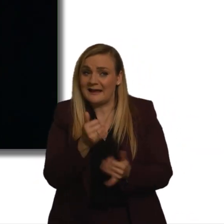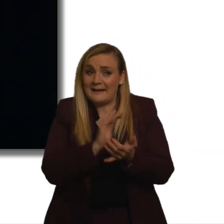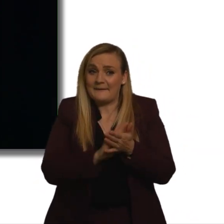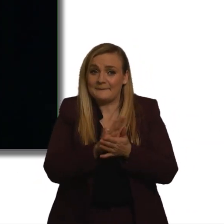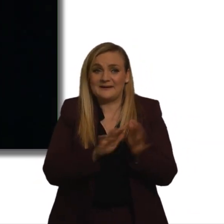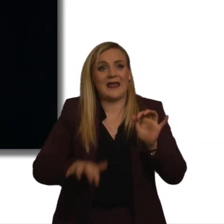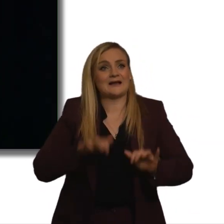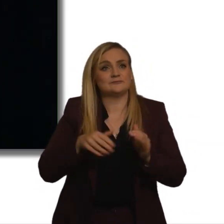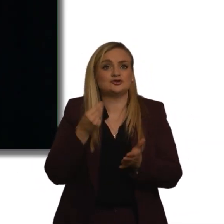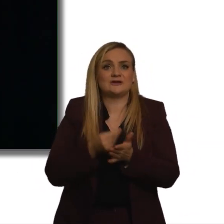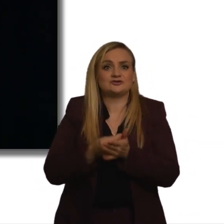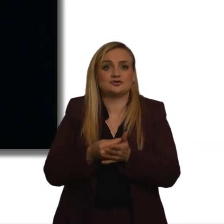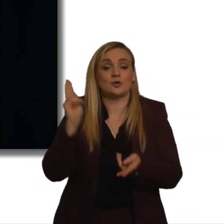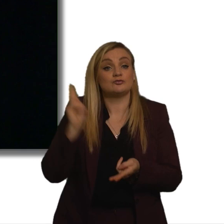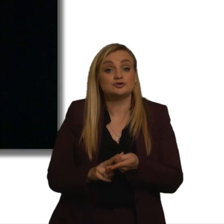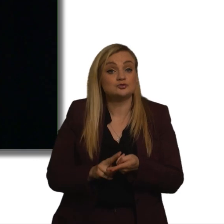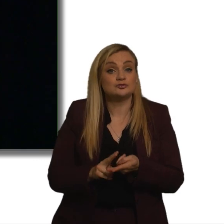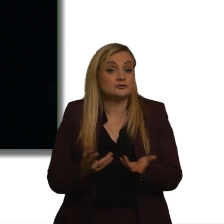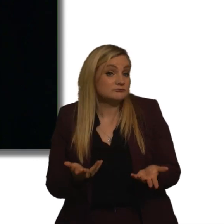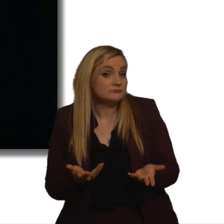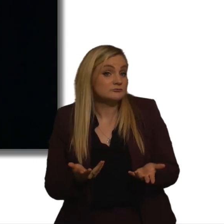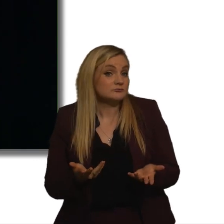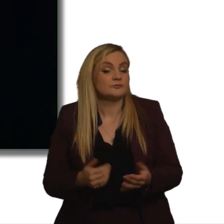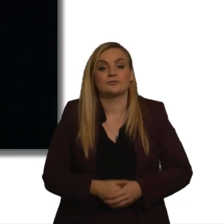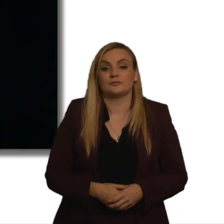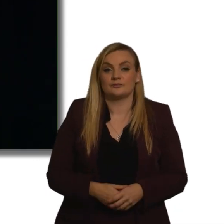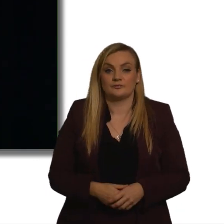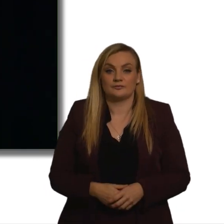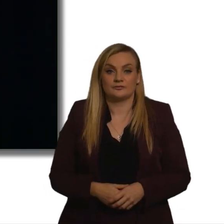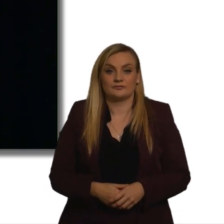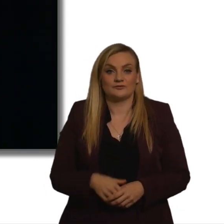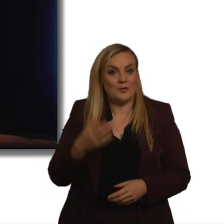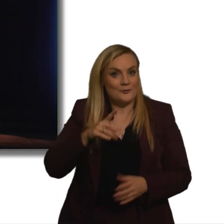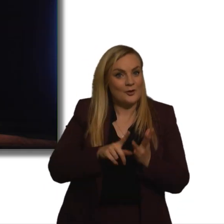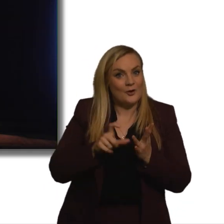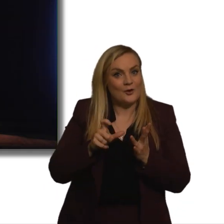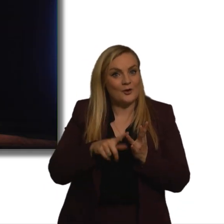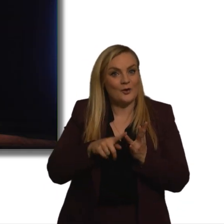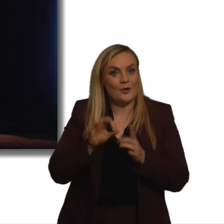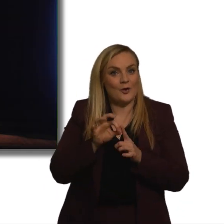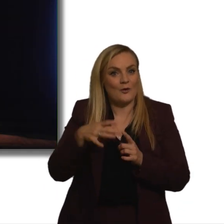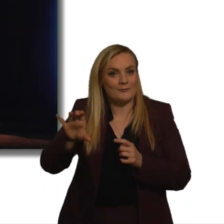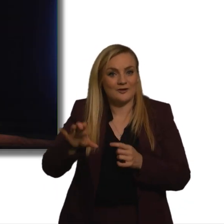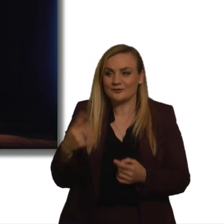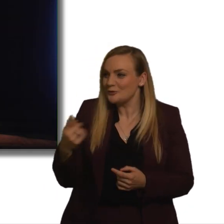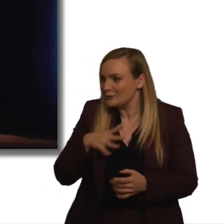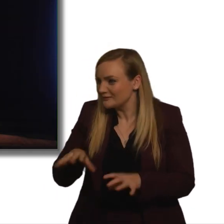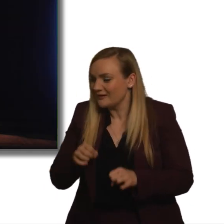the administration cost as well, is what the question asks. So, co-op cards. Oh, Let's have a go at that